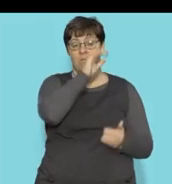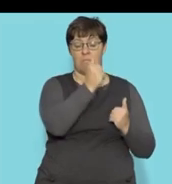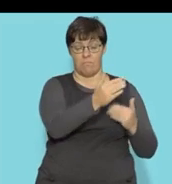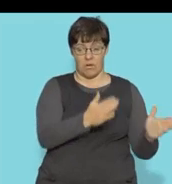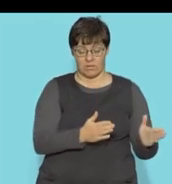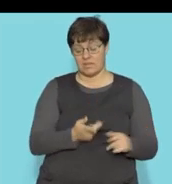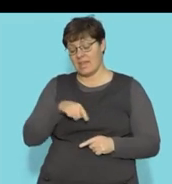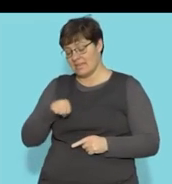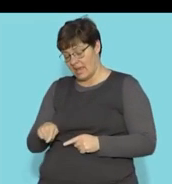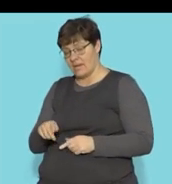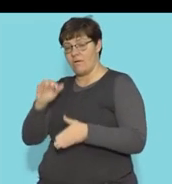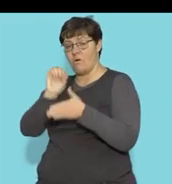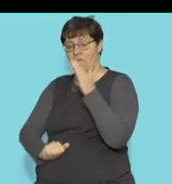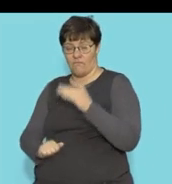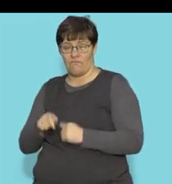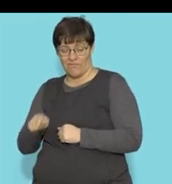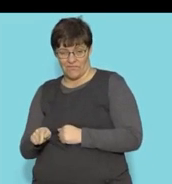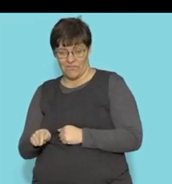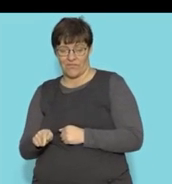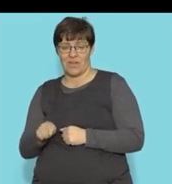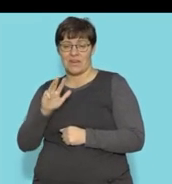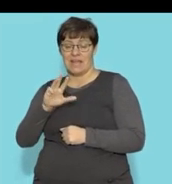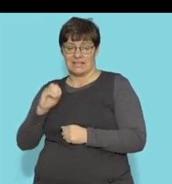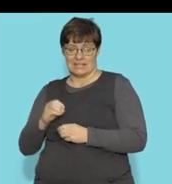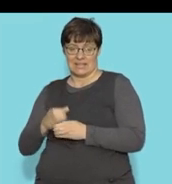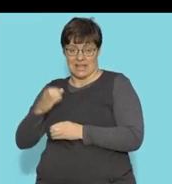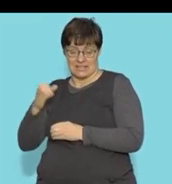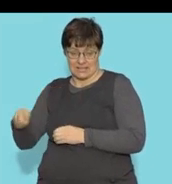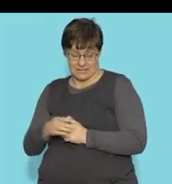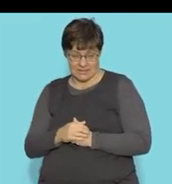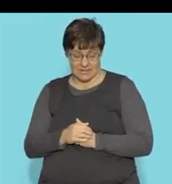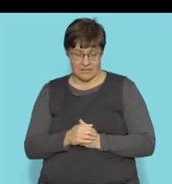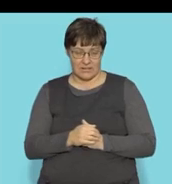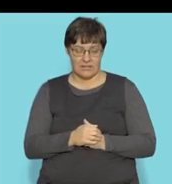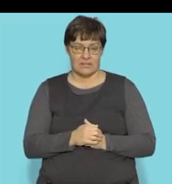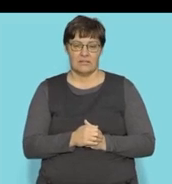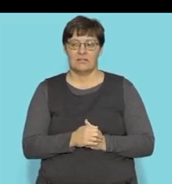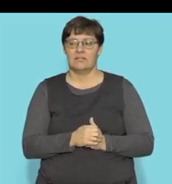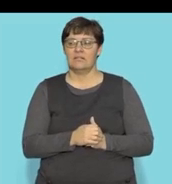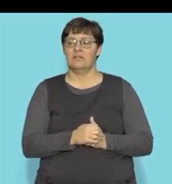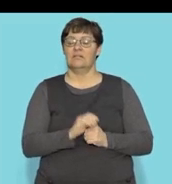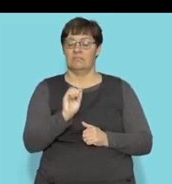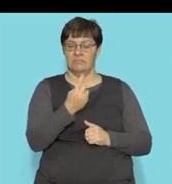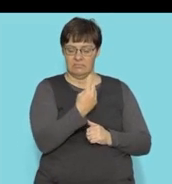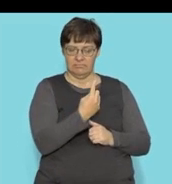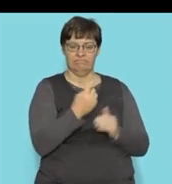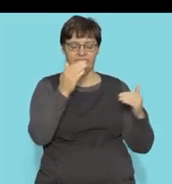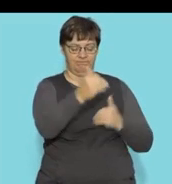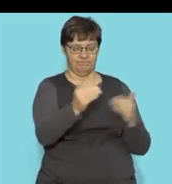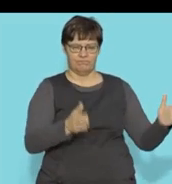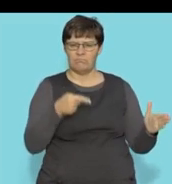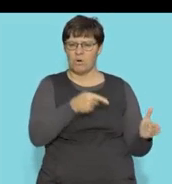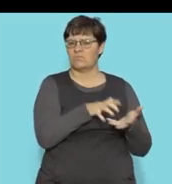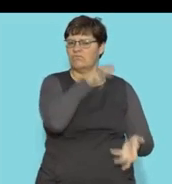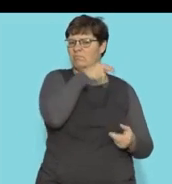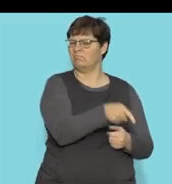finding the volume of the box, then subtracting the volume of the 90 cans. So firstly, we have to